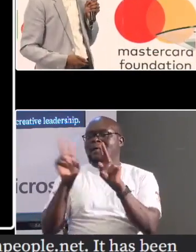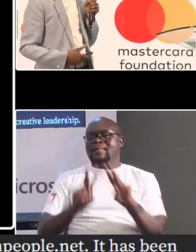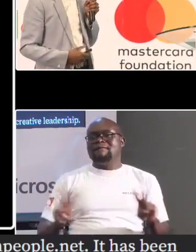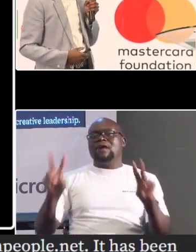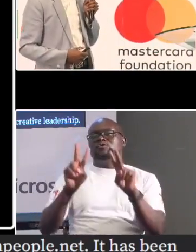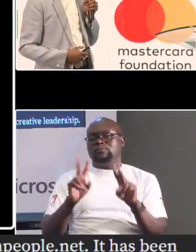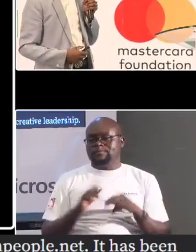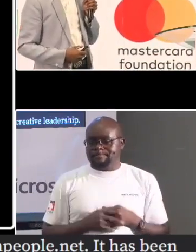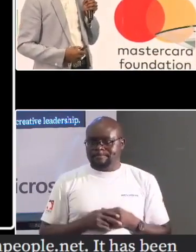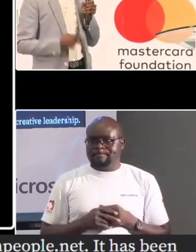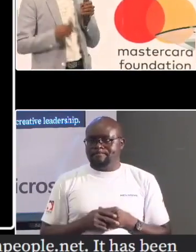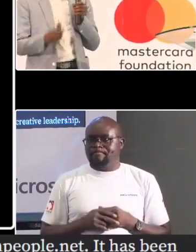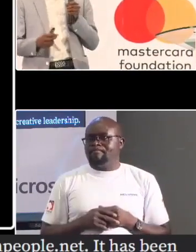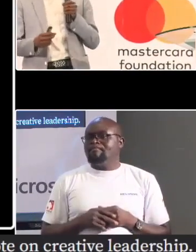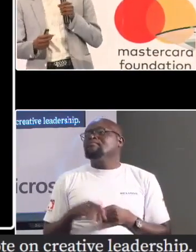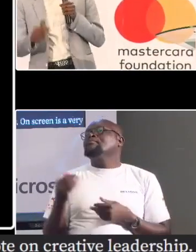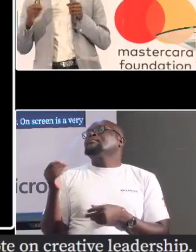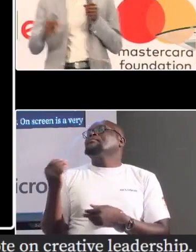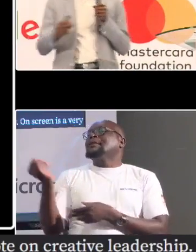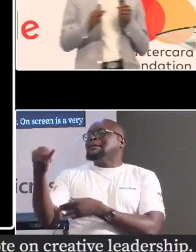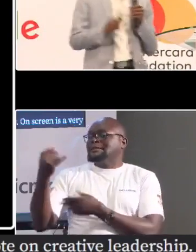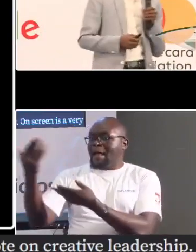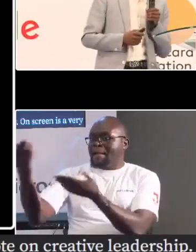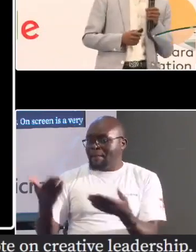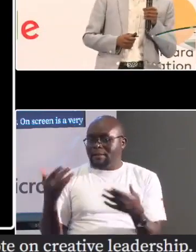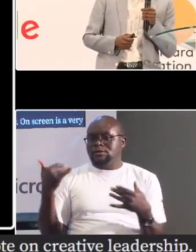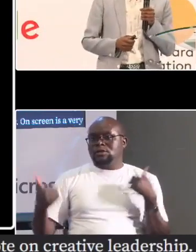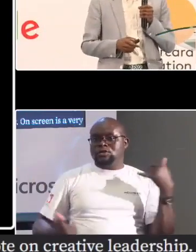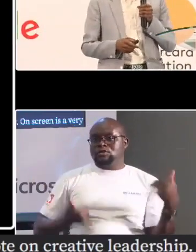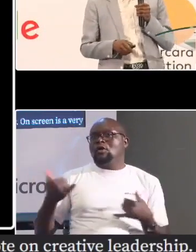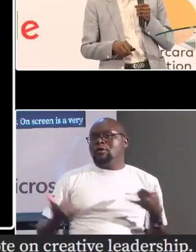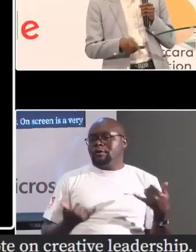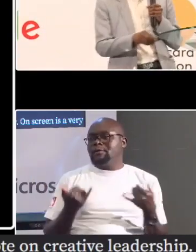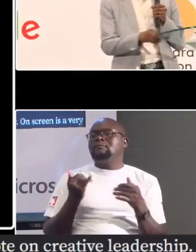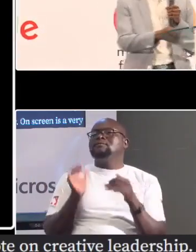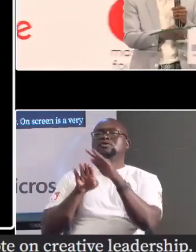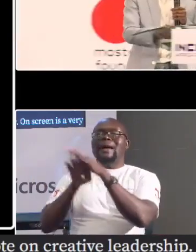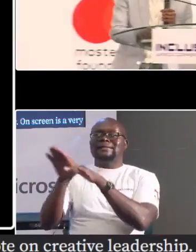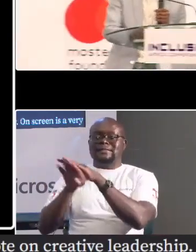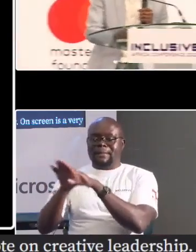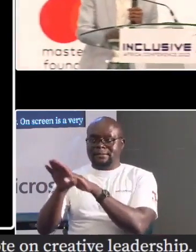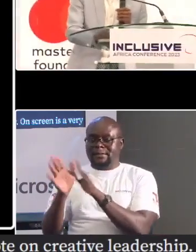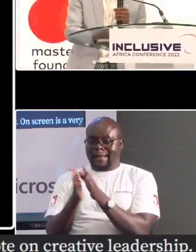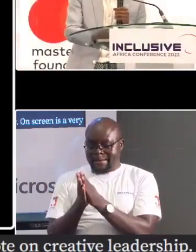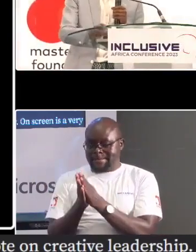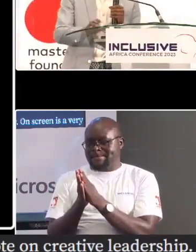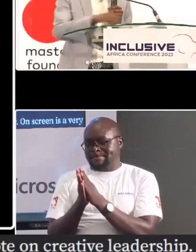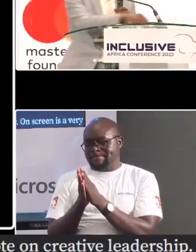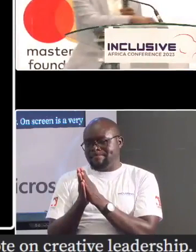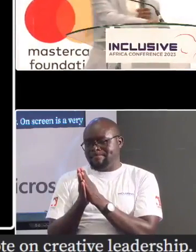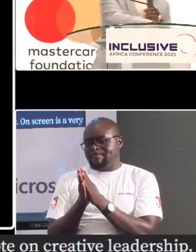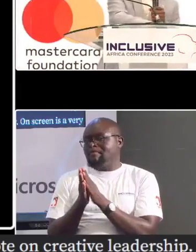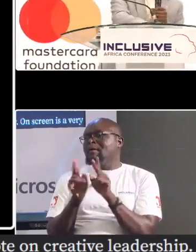values. So design brings joy to accessibility. And it's